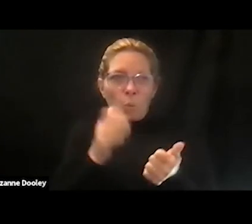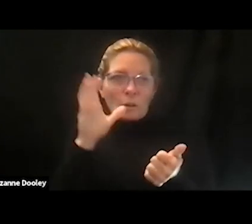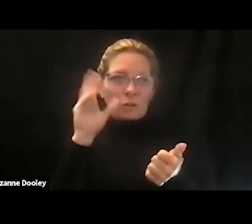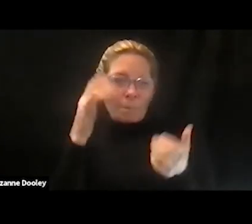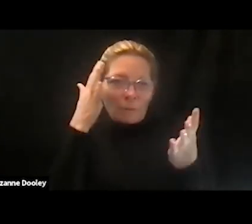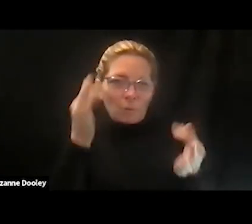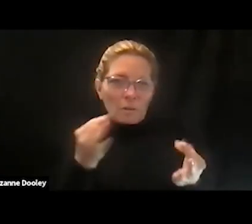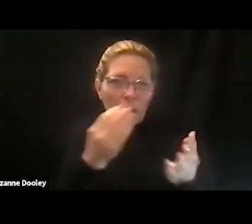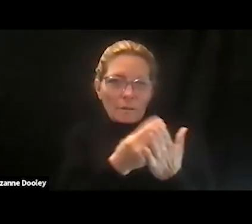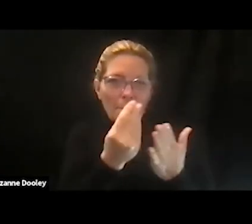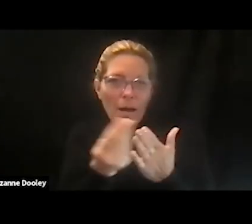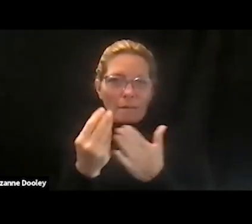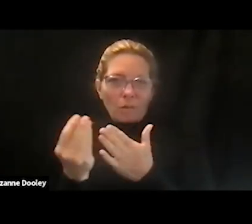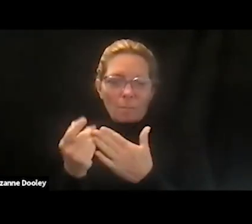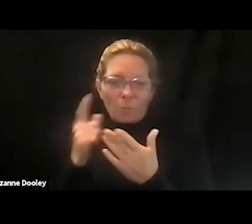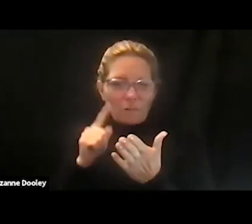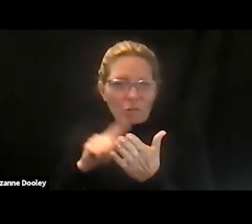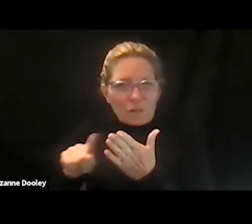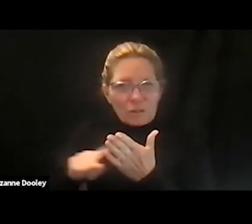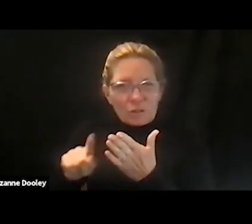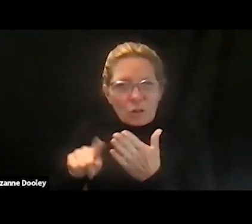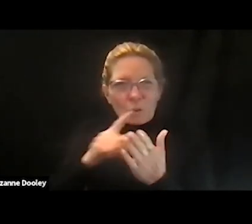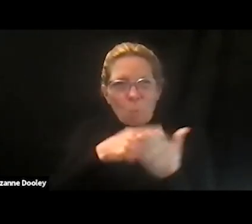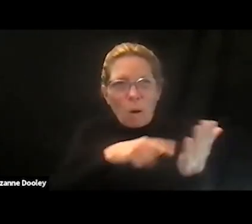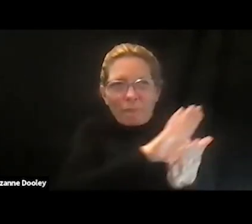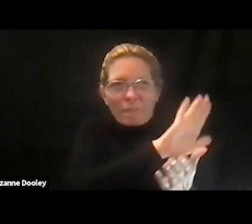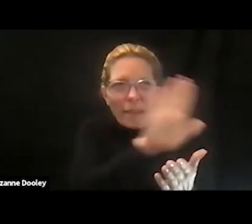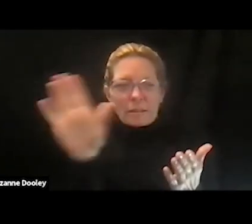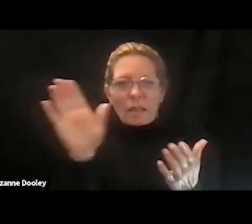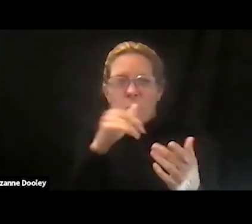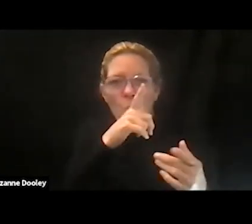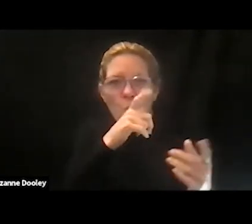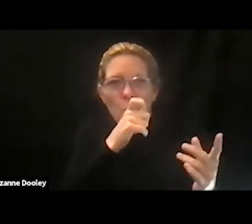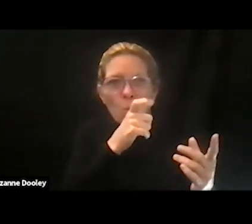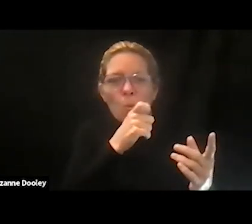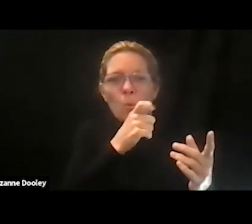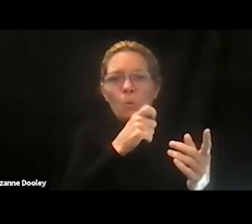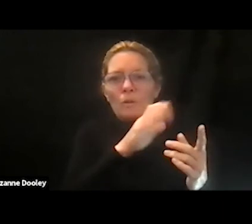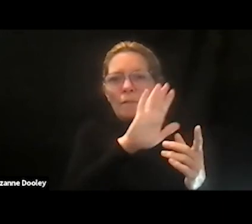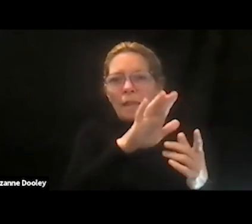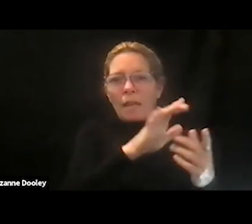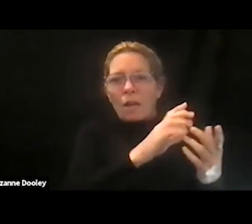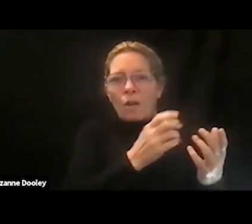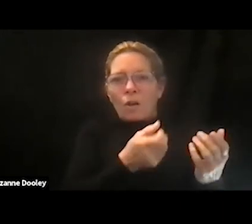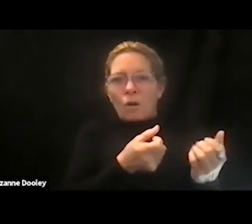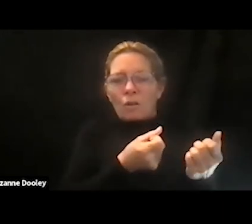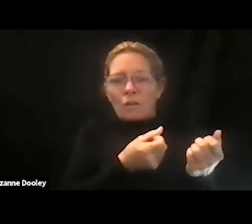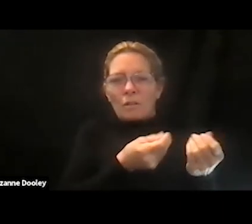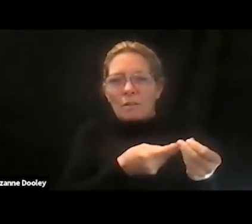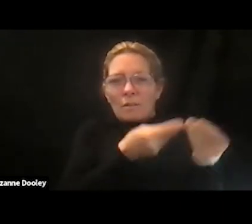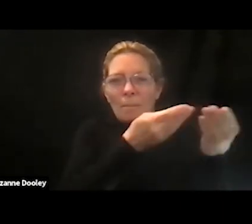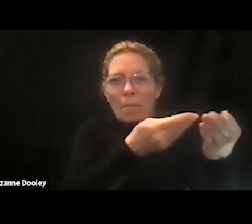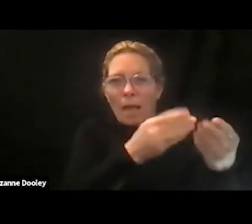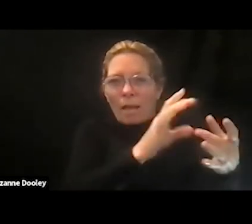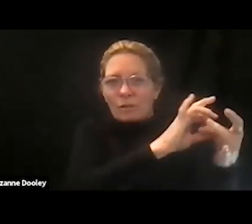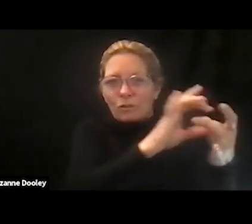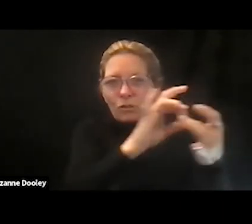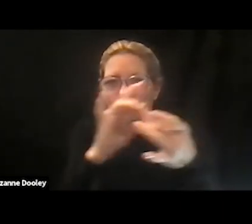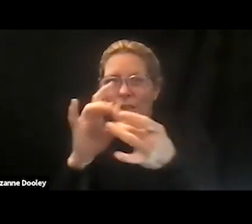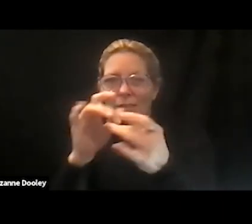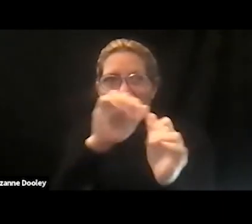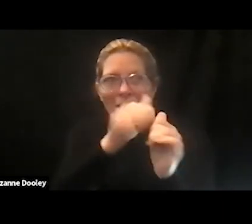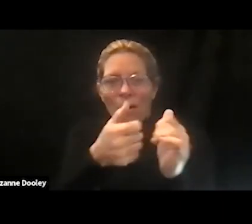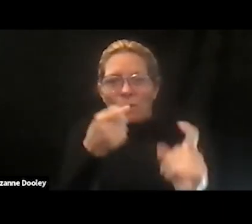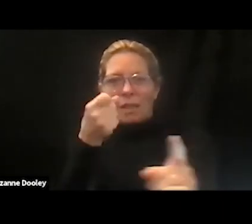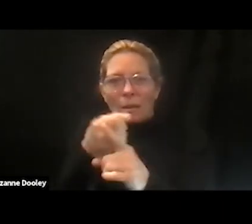from and doing the homework of who is in their supply chains, how are those supply chains